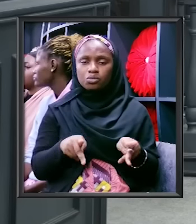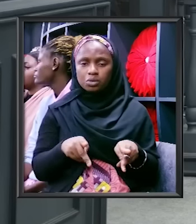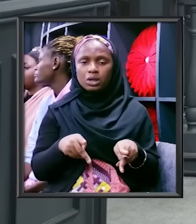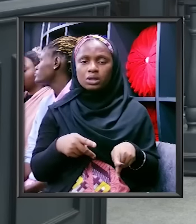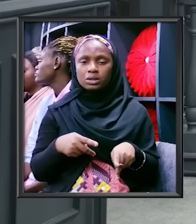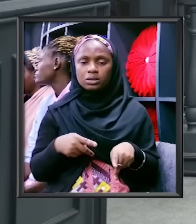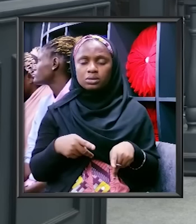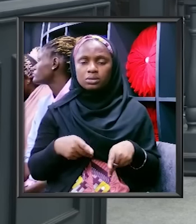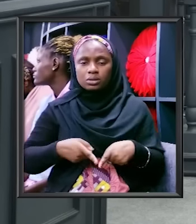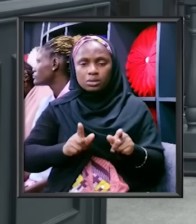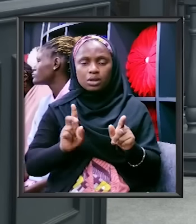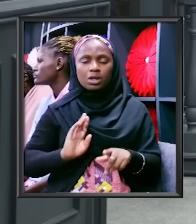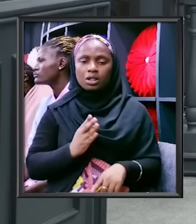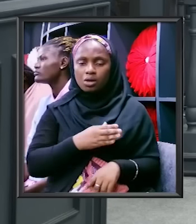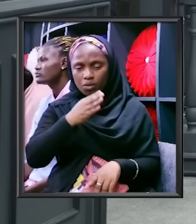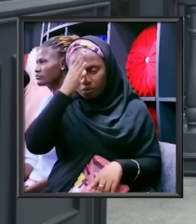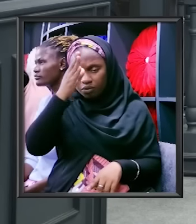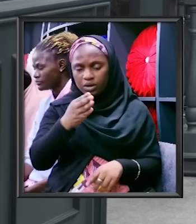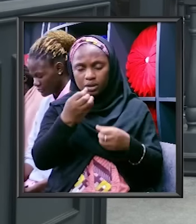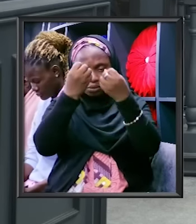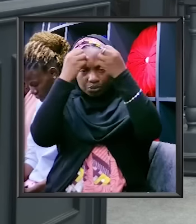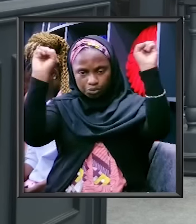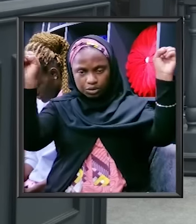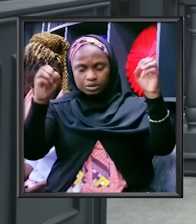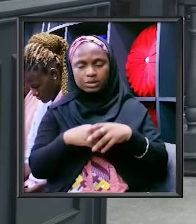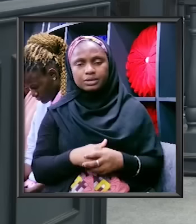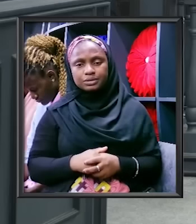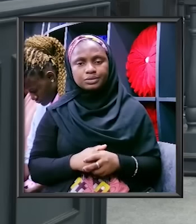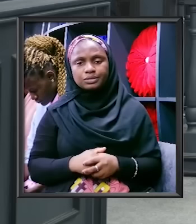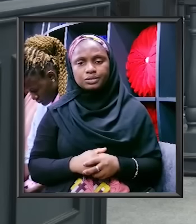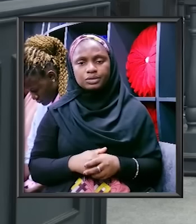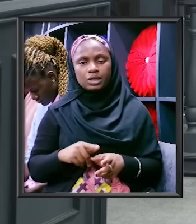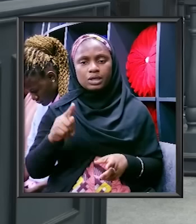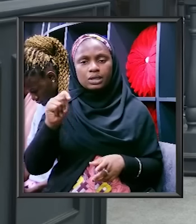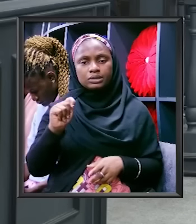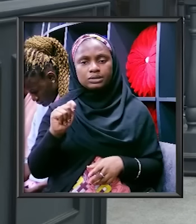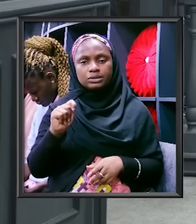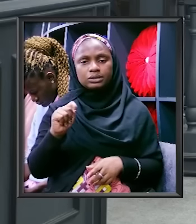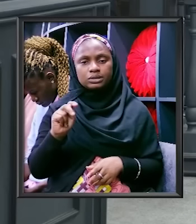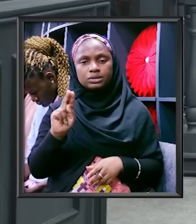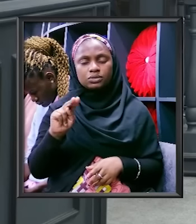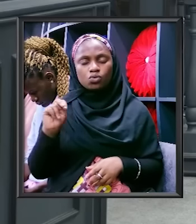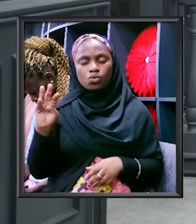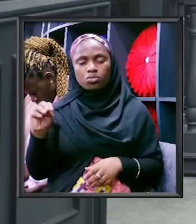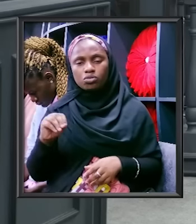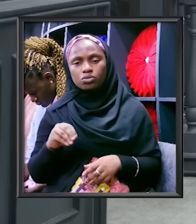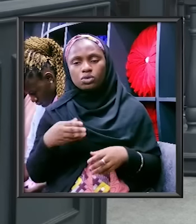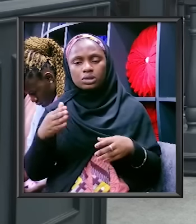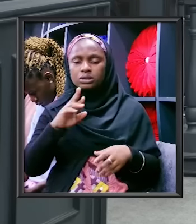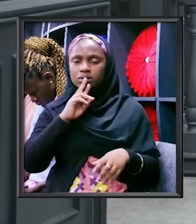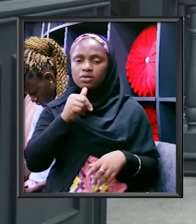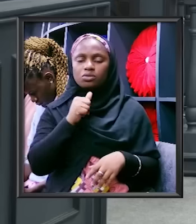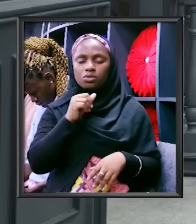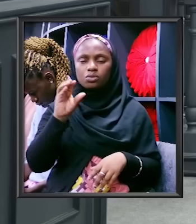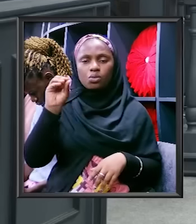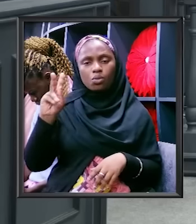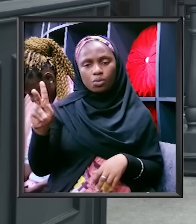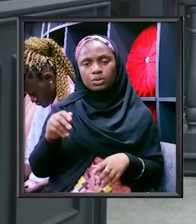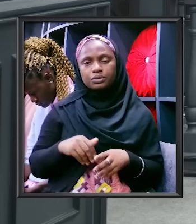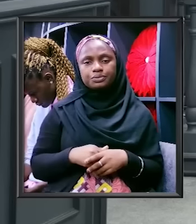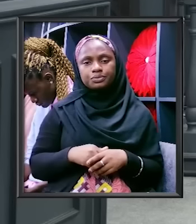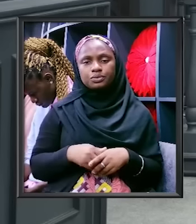daddy, the president and commander in chief, that things are not going okay. Things are not okay.